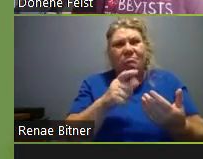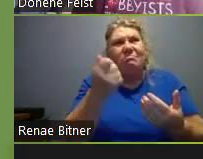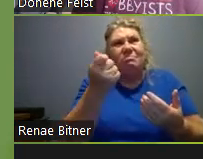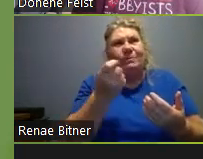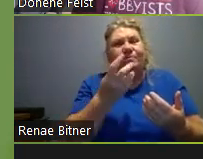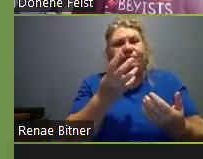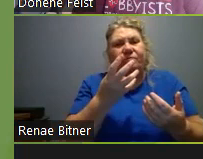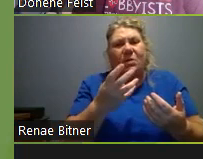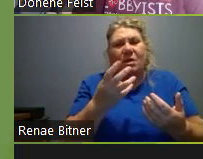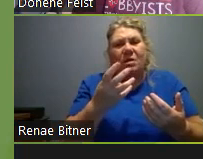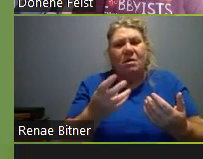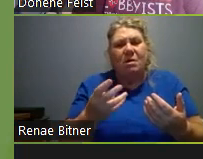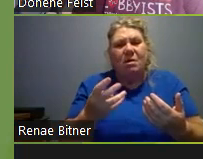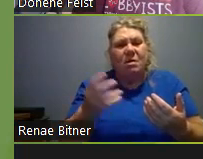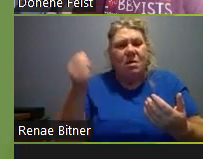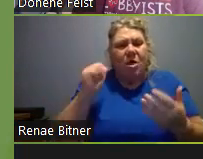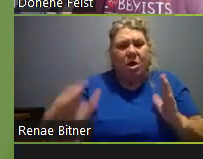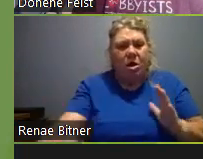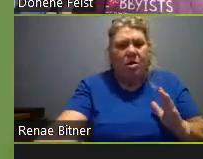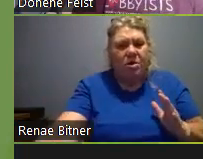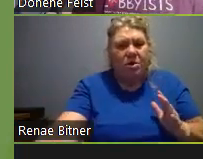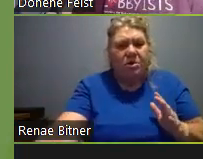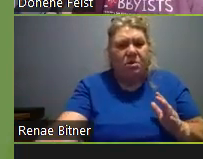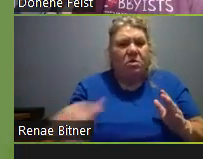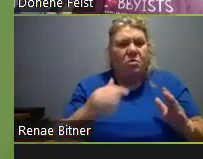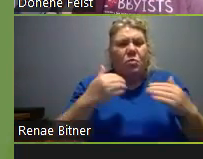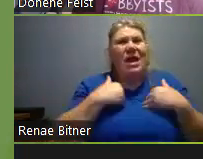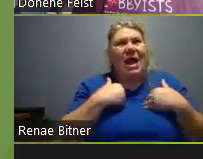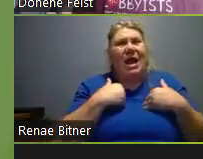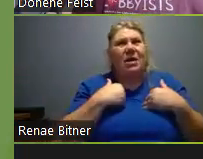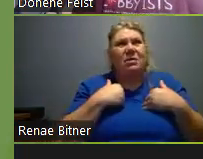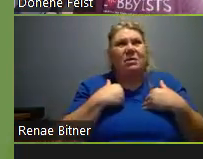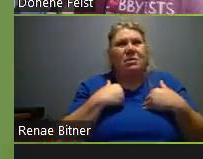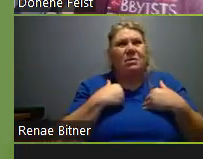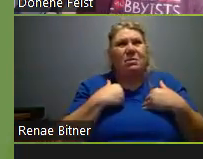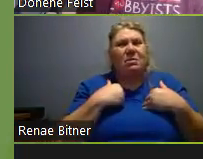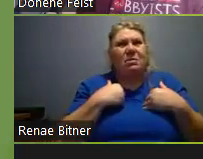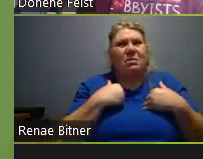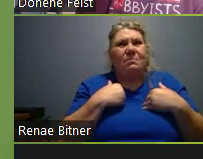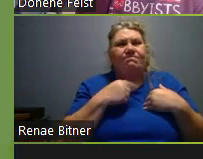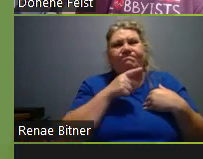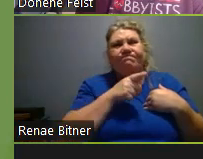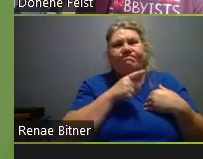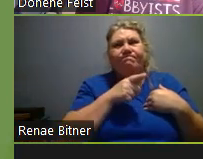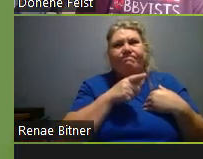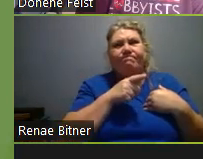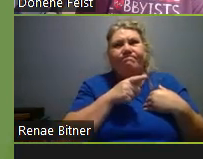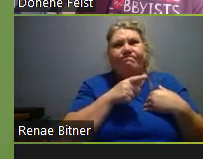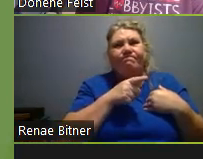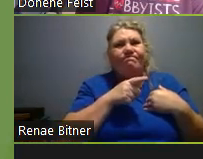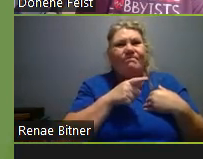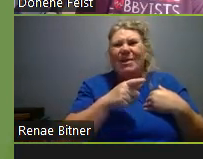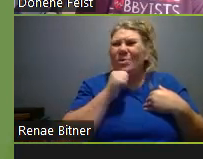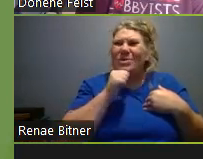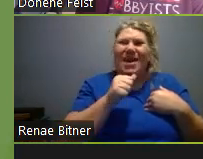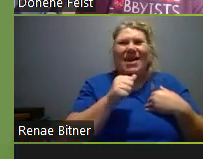Um, the audiologist that we had was initially not very family friendly,